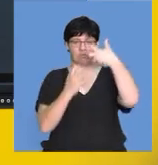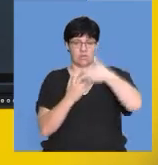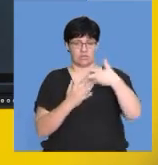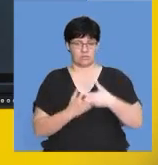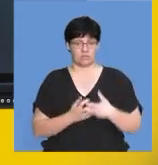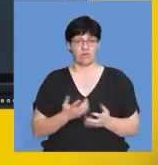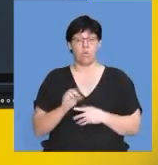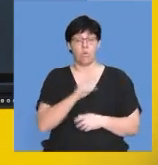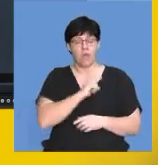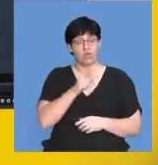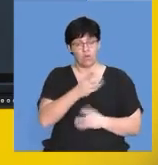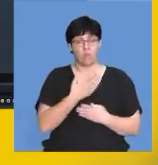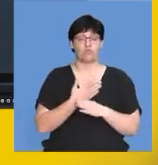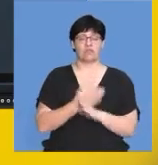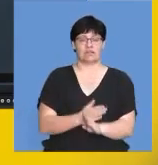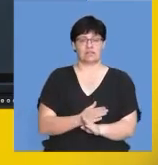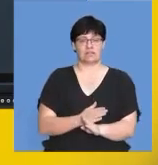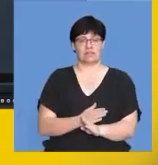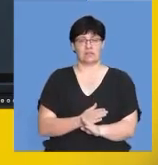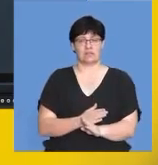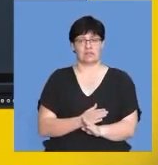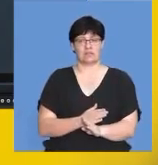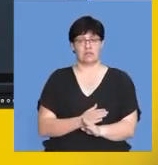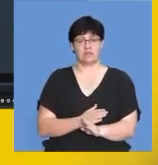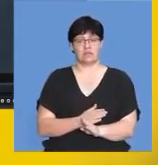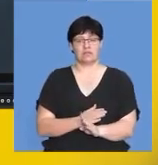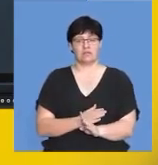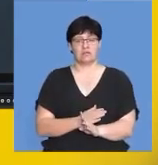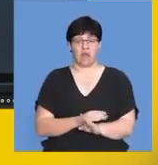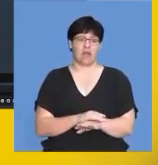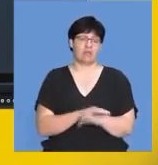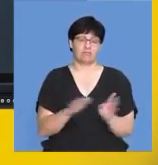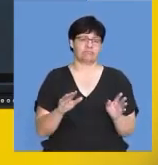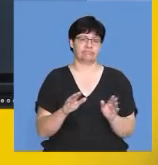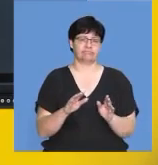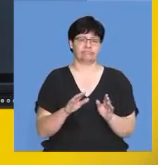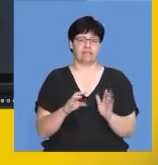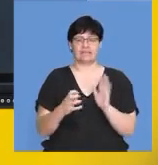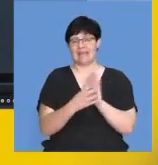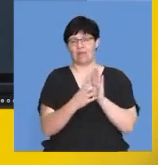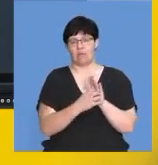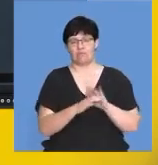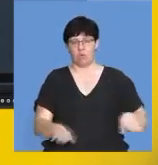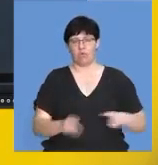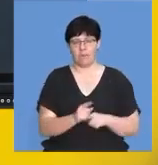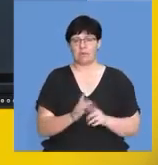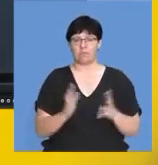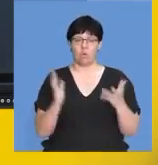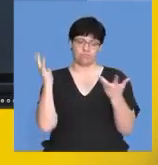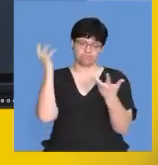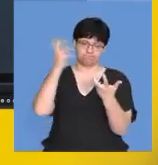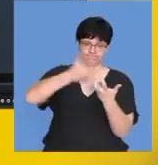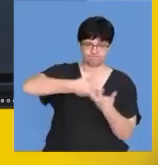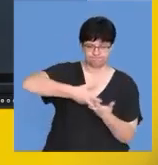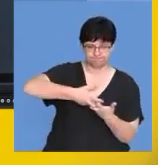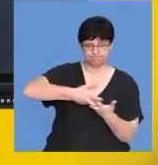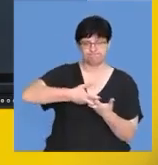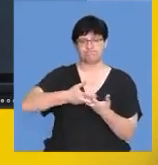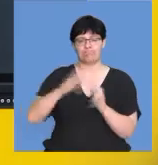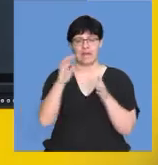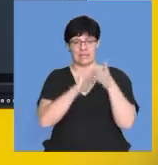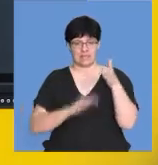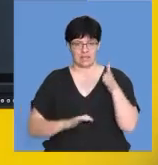you to prevent it from being a flow diagram, but more specifically a cohesive essay where